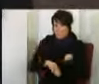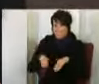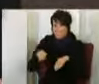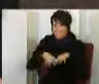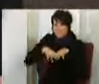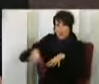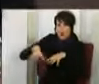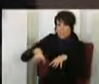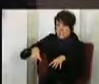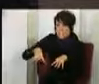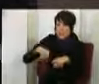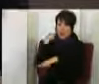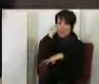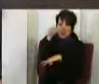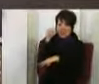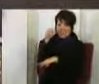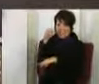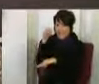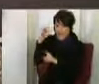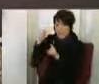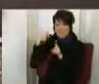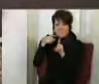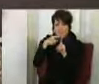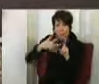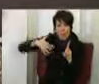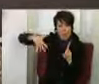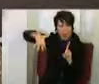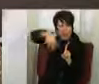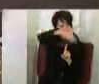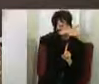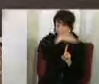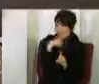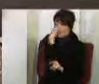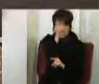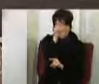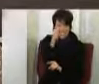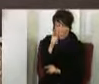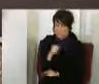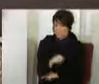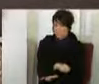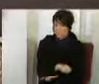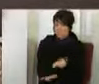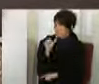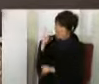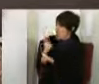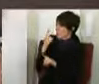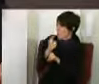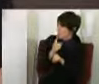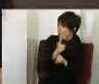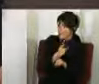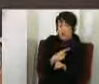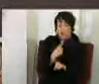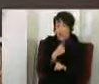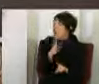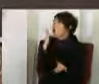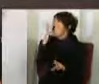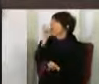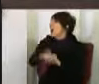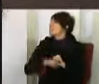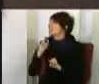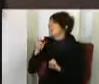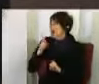the temple in protest of 2008 in the Prop 8 marketplace, if you'd have told me that 5 years later they